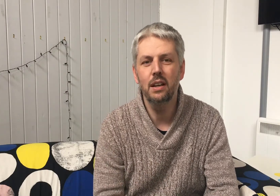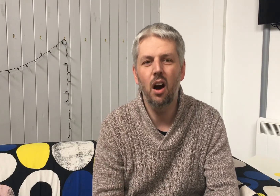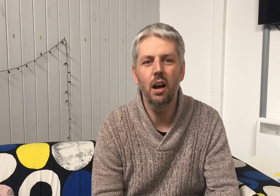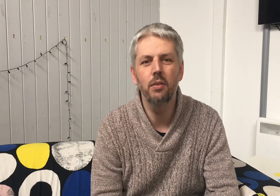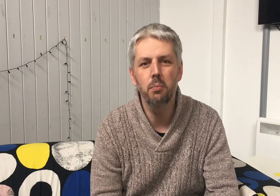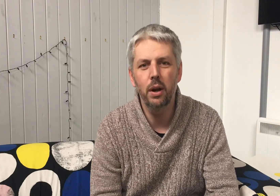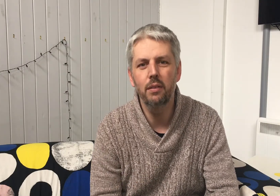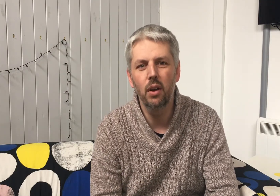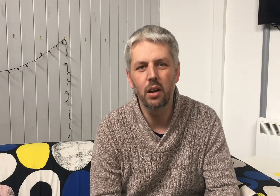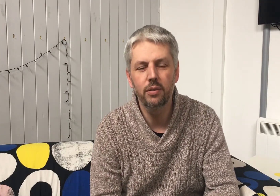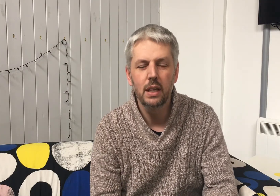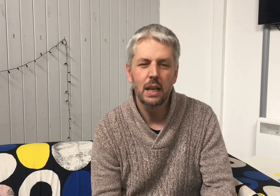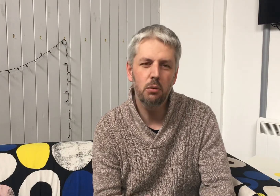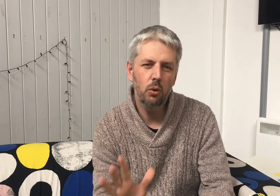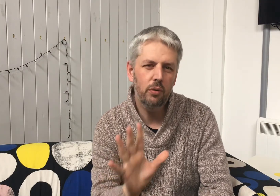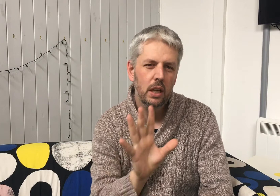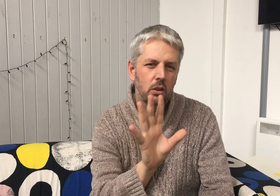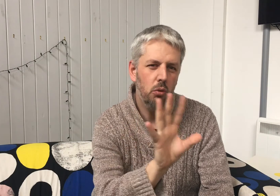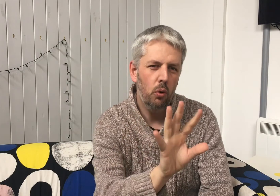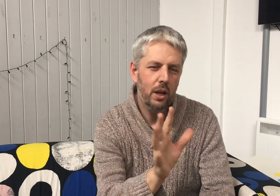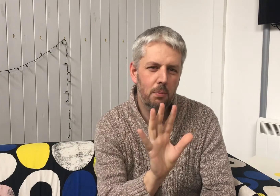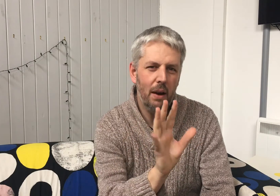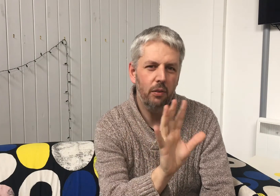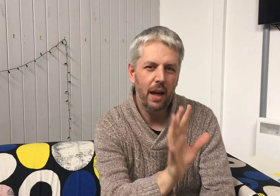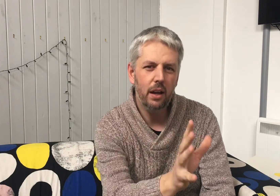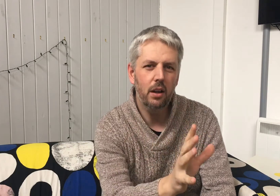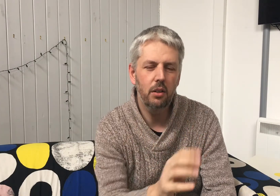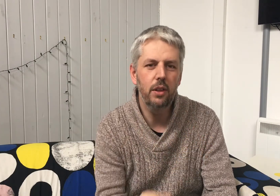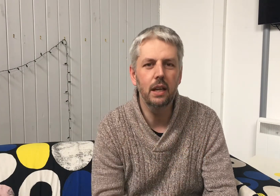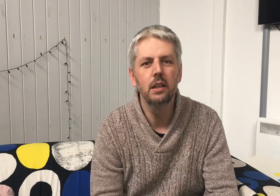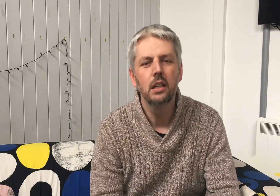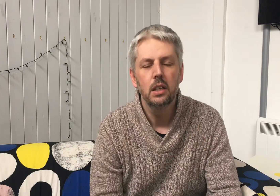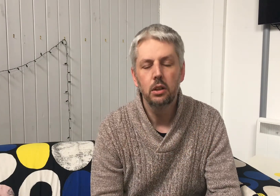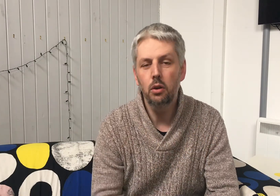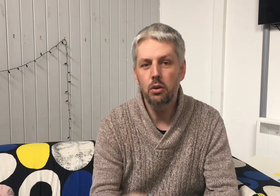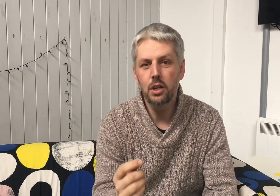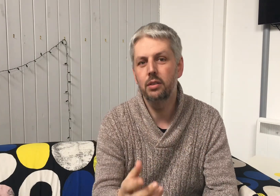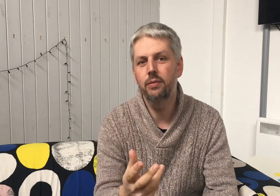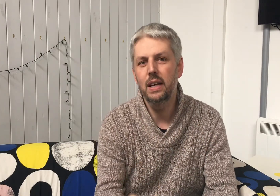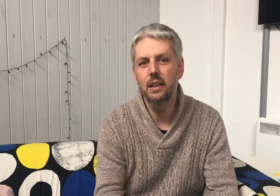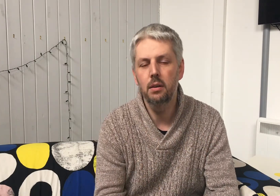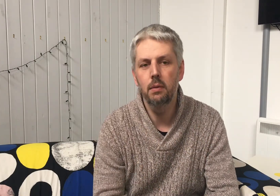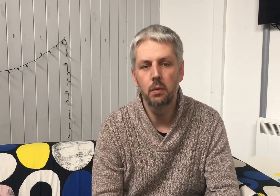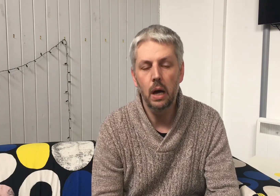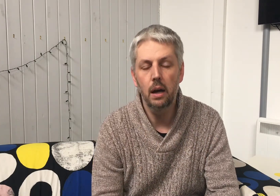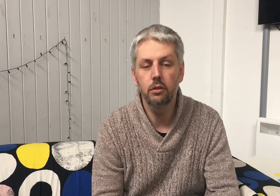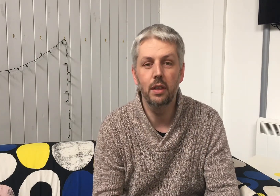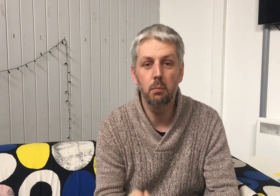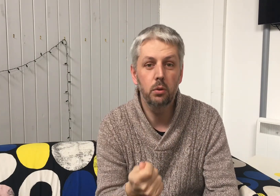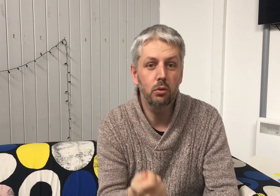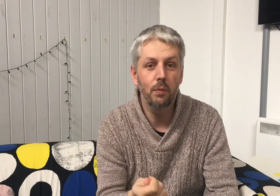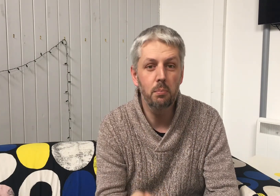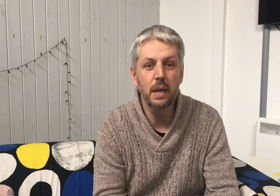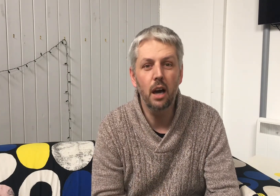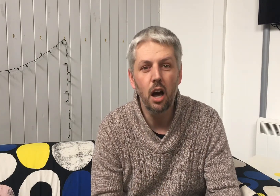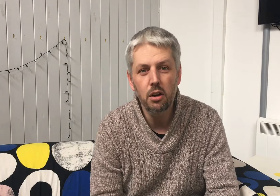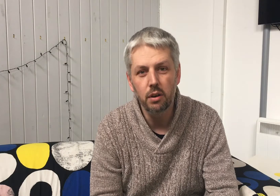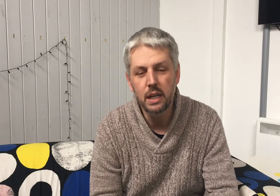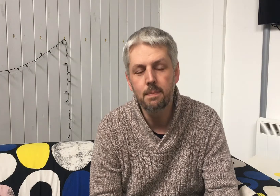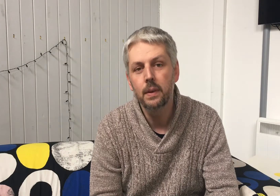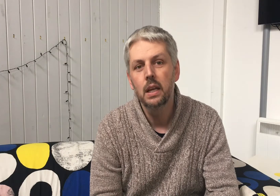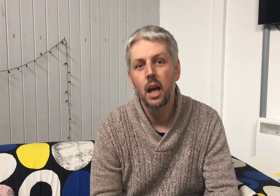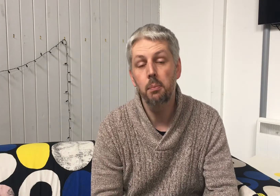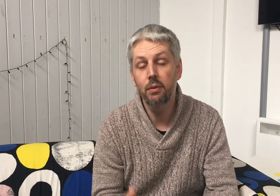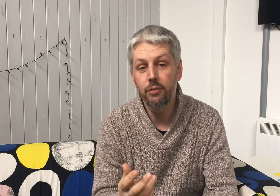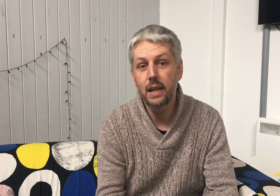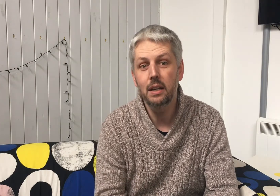Jesus said, I am the bread of life, he was sort of talking about that kind of thing. They're not just feeding them to stop them being